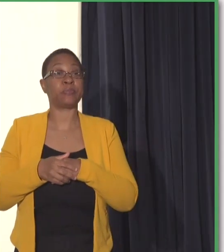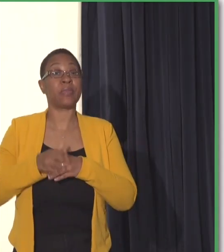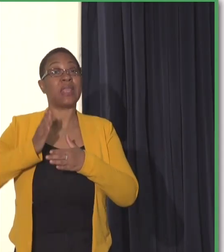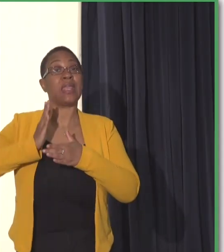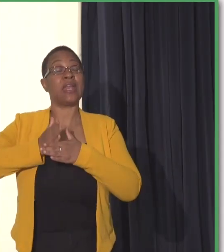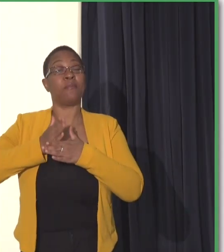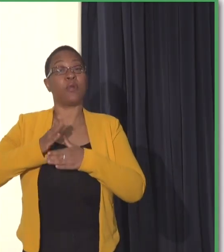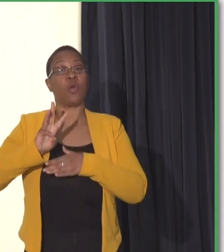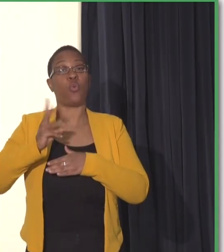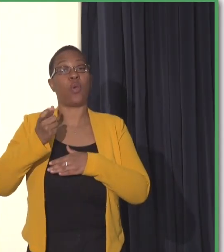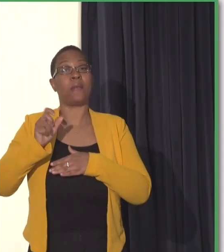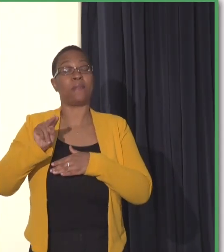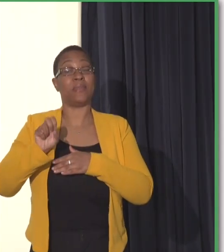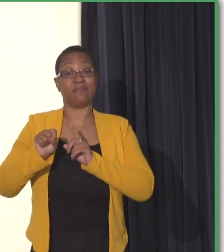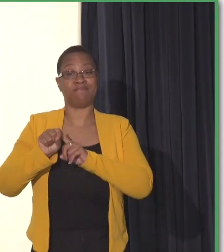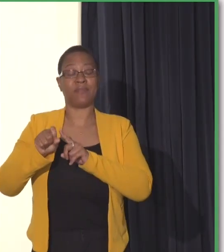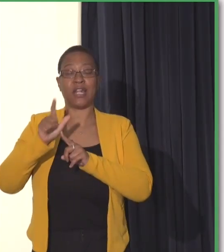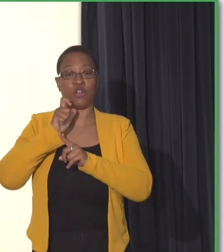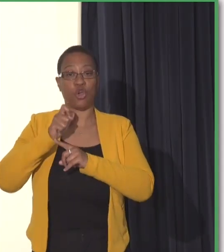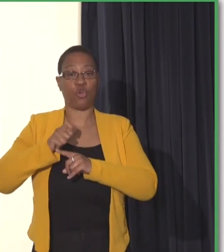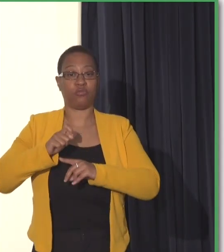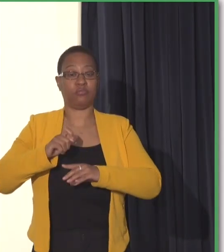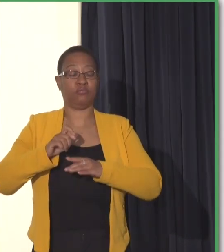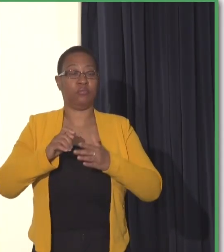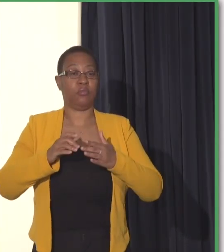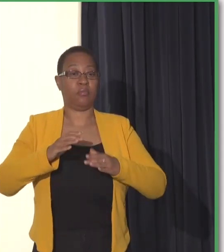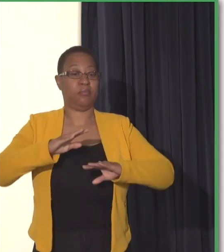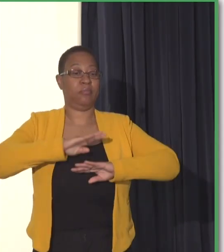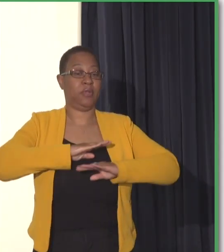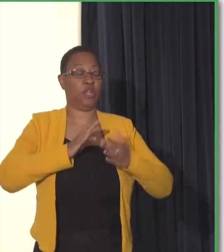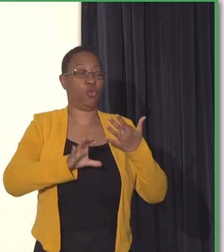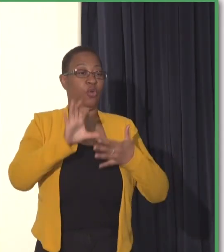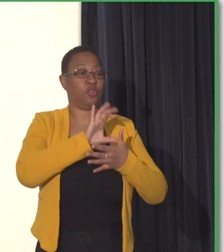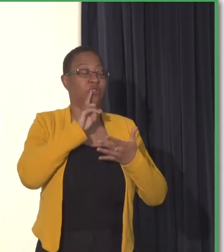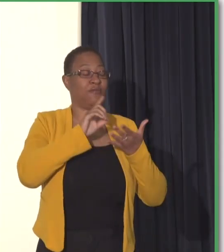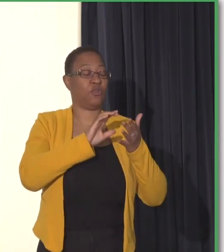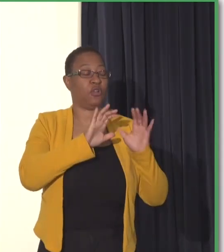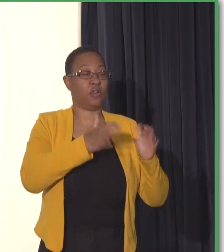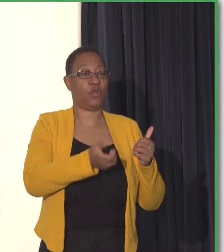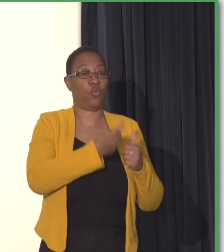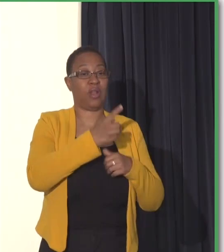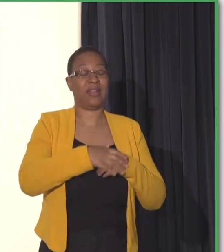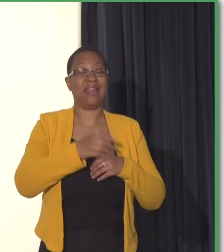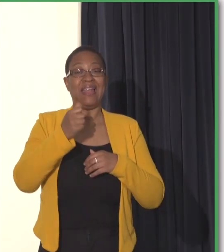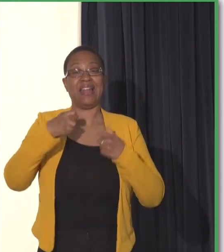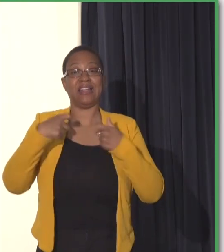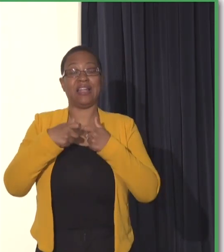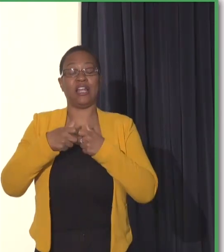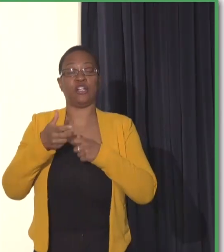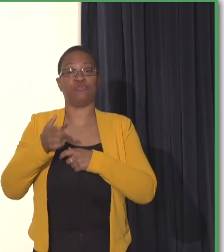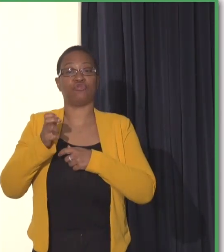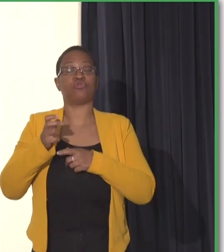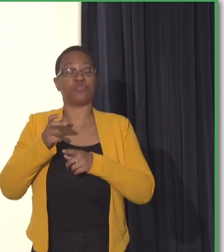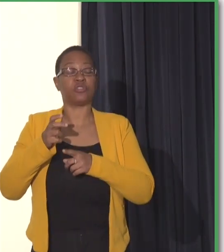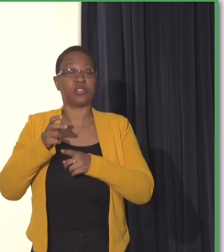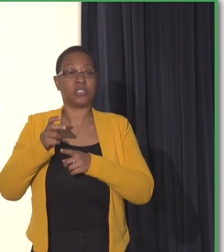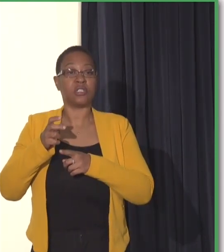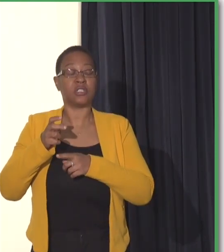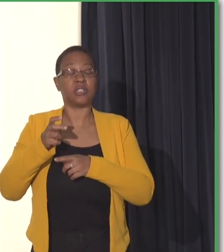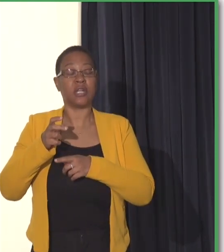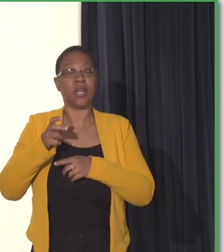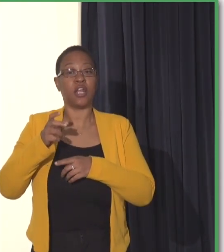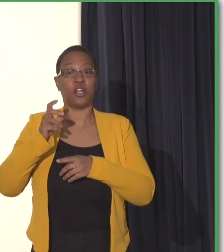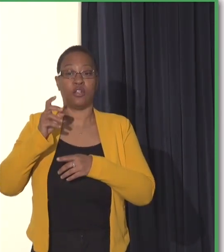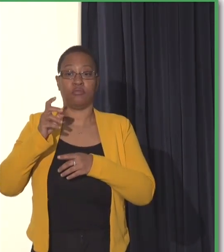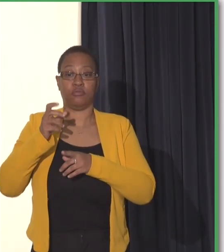intermediate weapons that don't meet the criteria for category 1, any taser discharges to the subject's